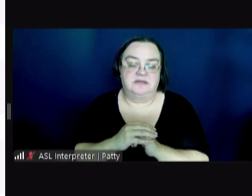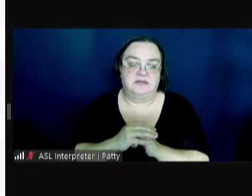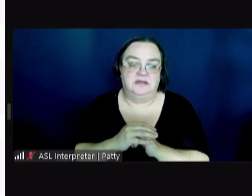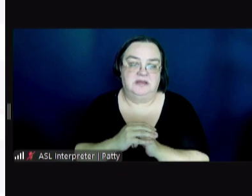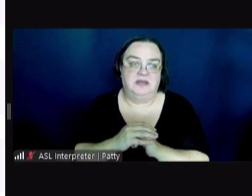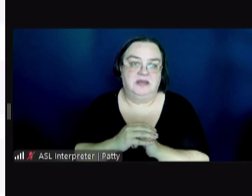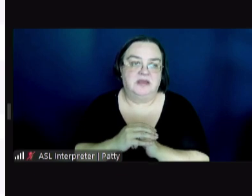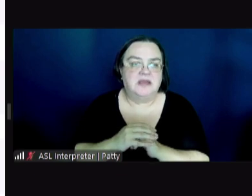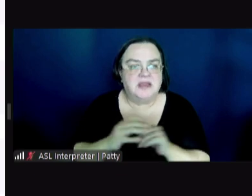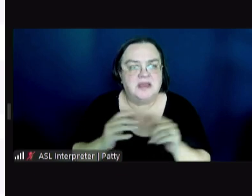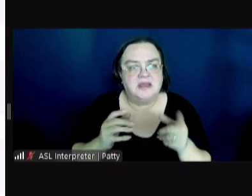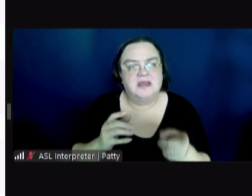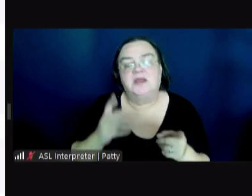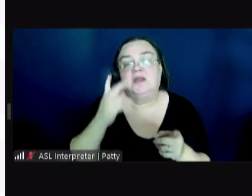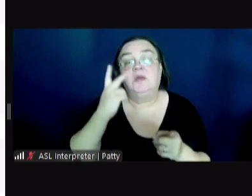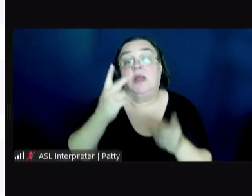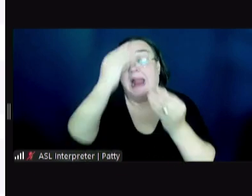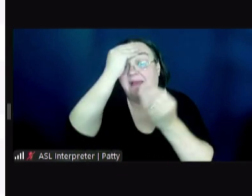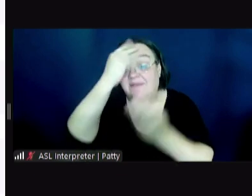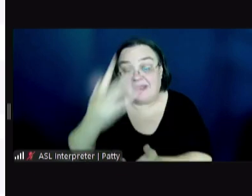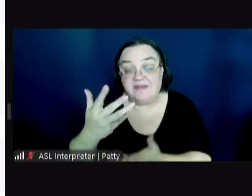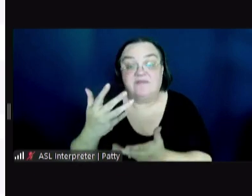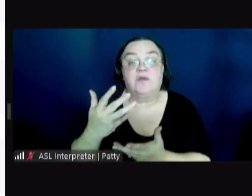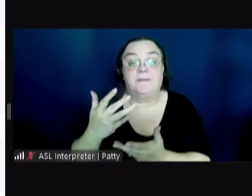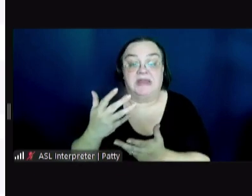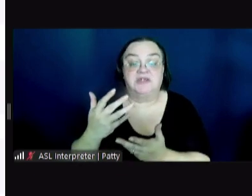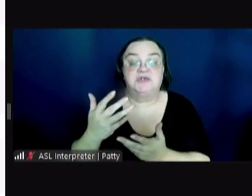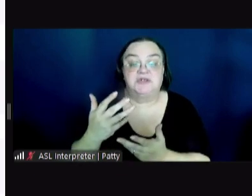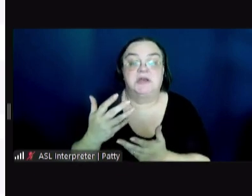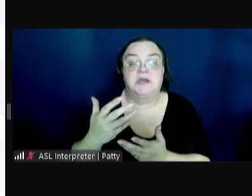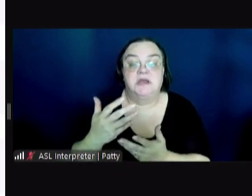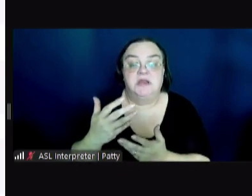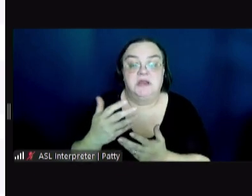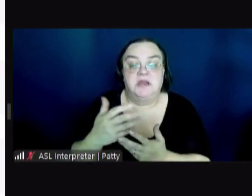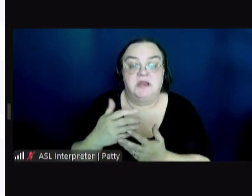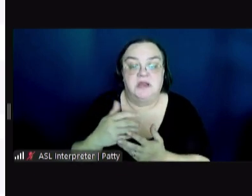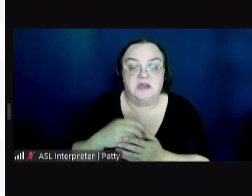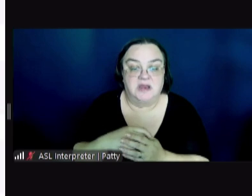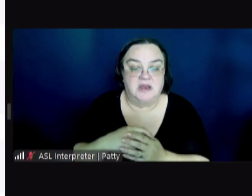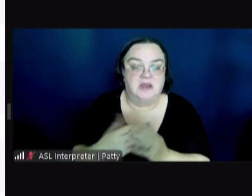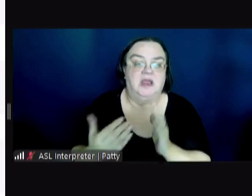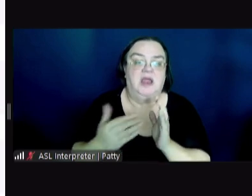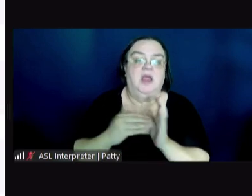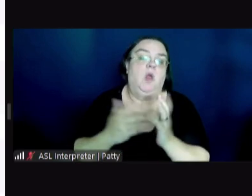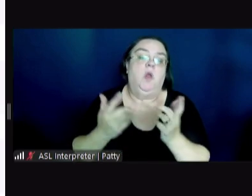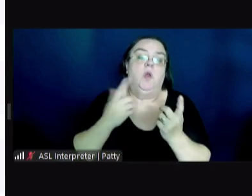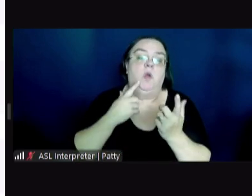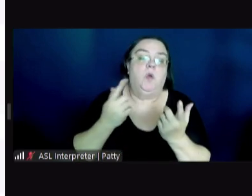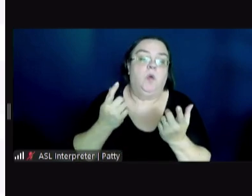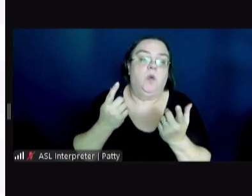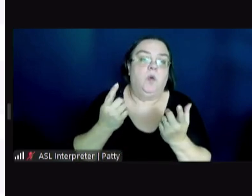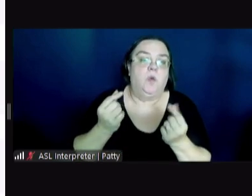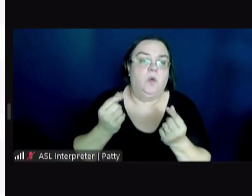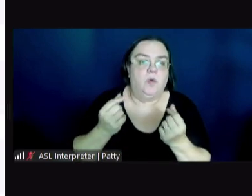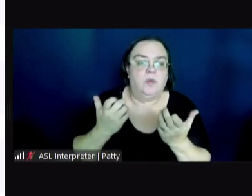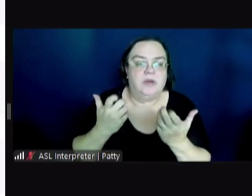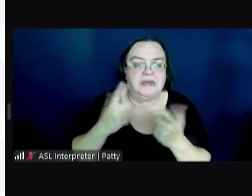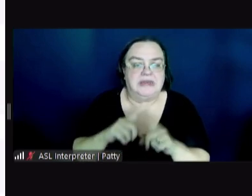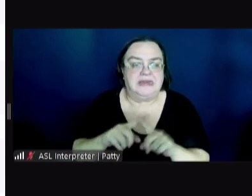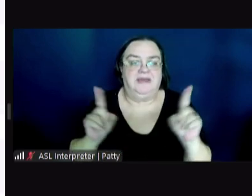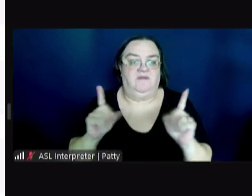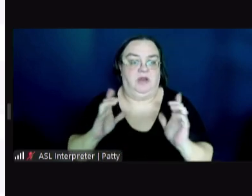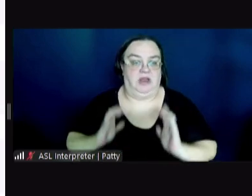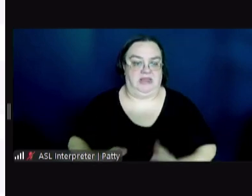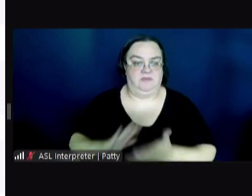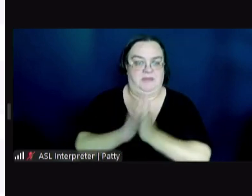Again, this has information on what we are doing to help customers become informed of the network. We